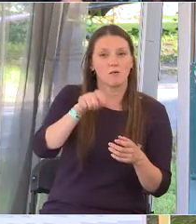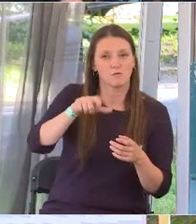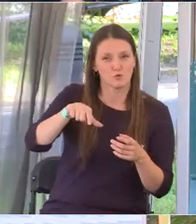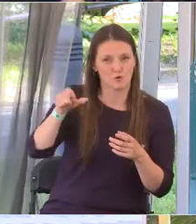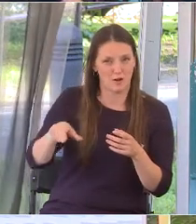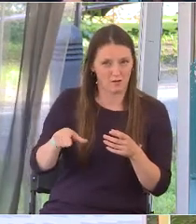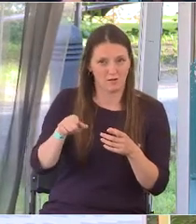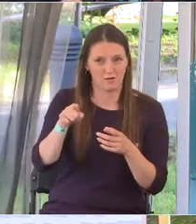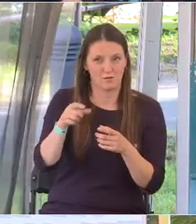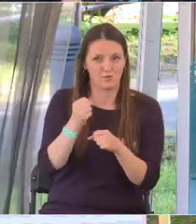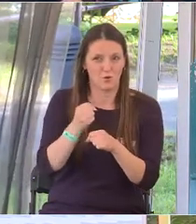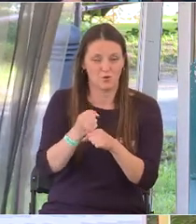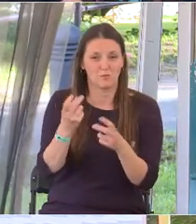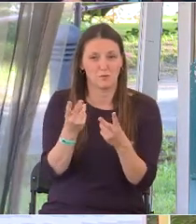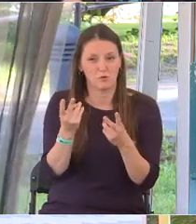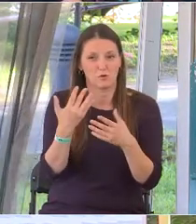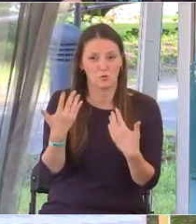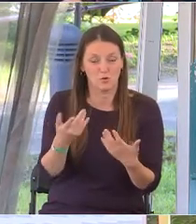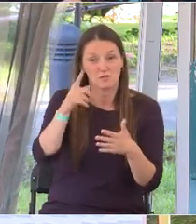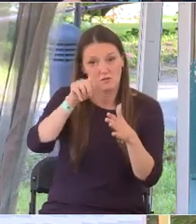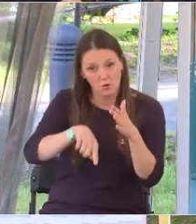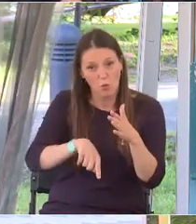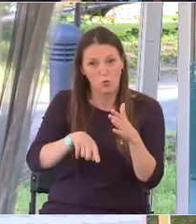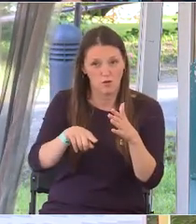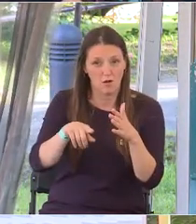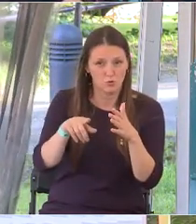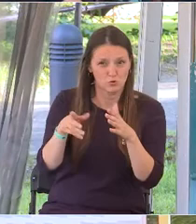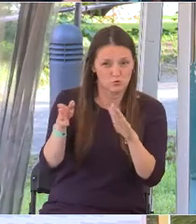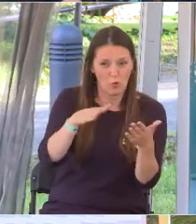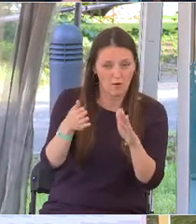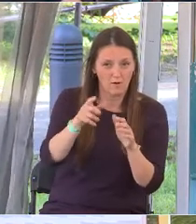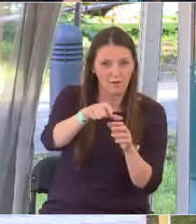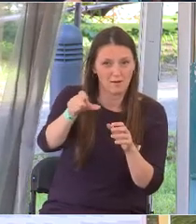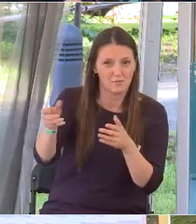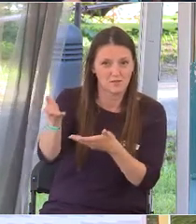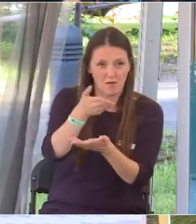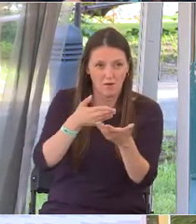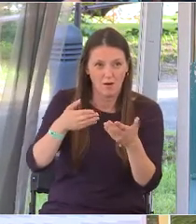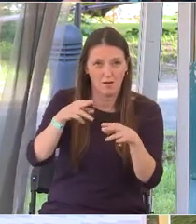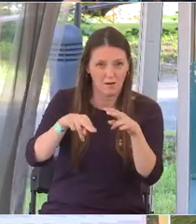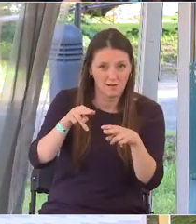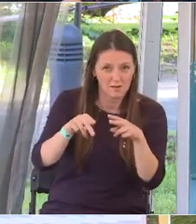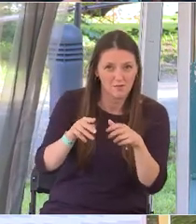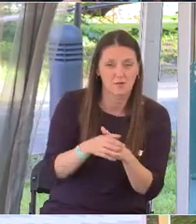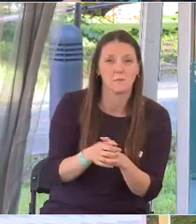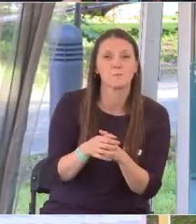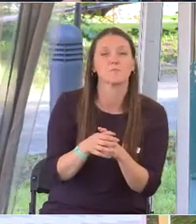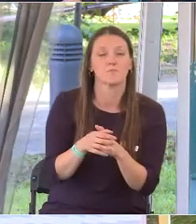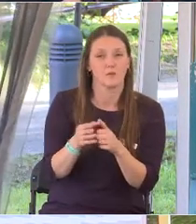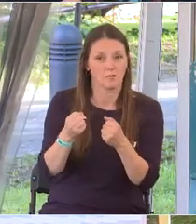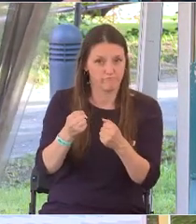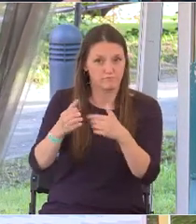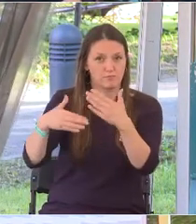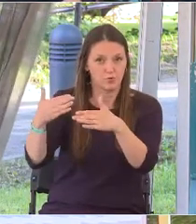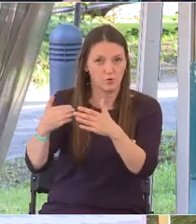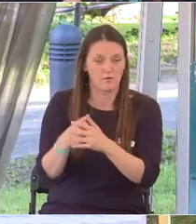creating a cohesive society, building trust among people, and then we are entering into the technological internet world where this